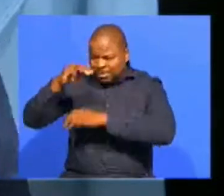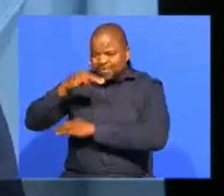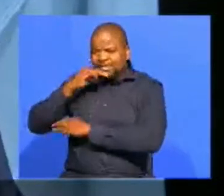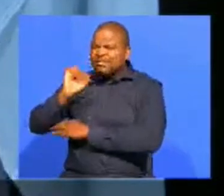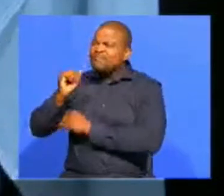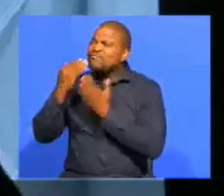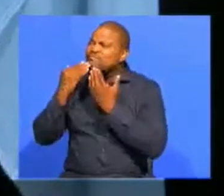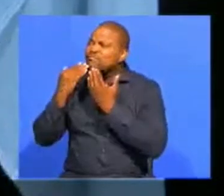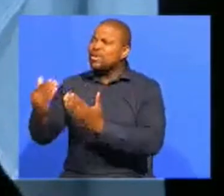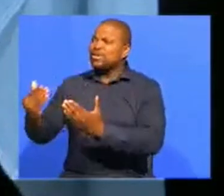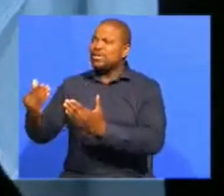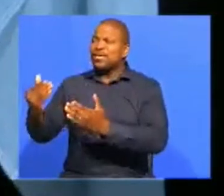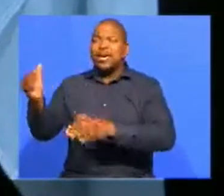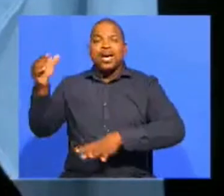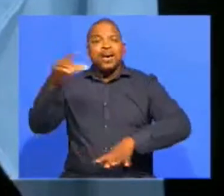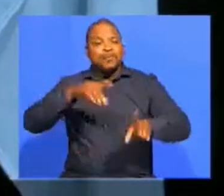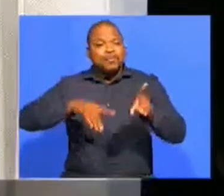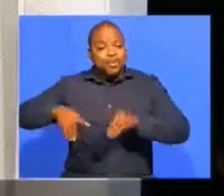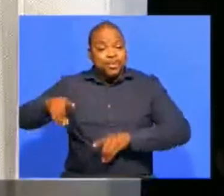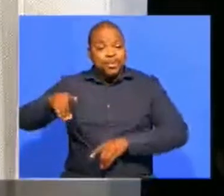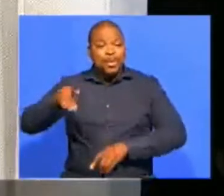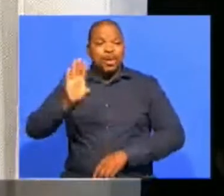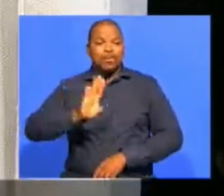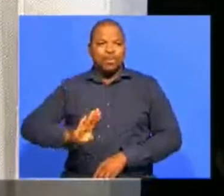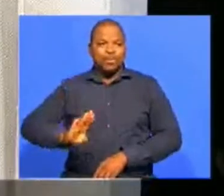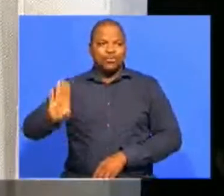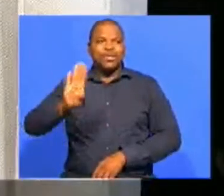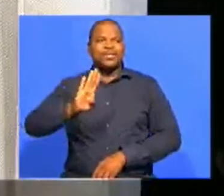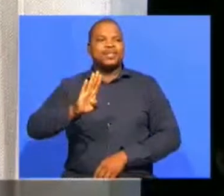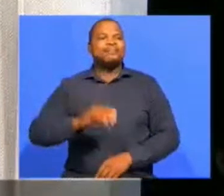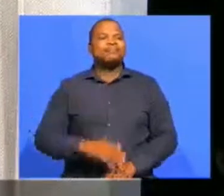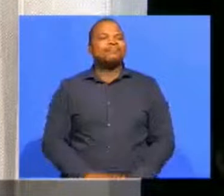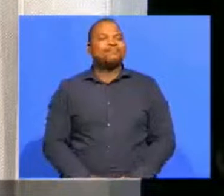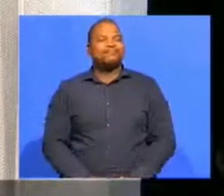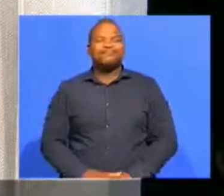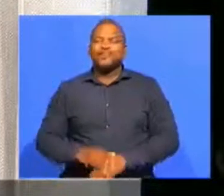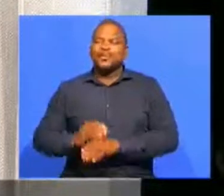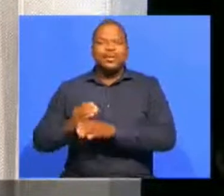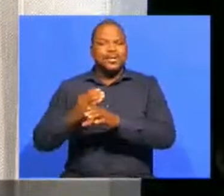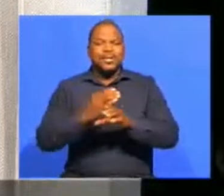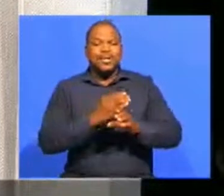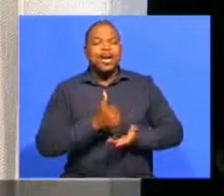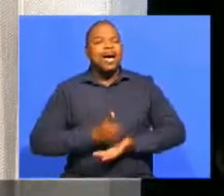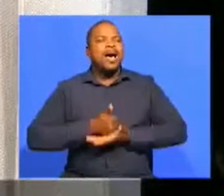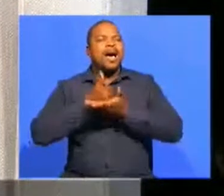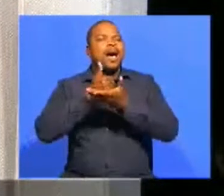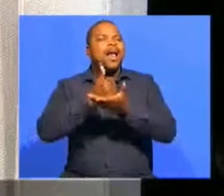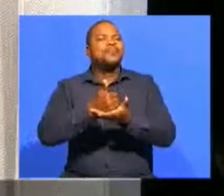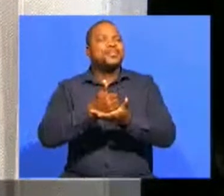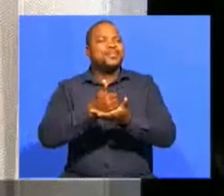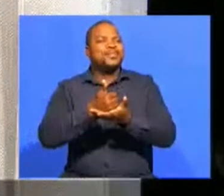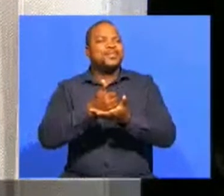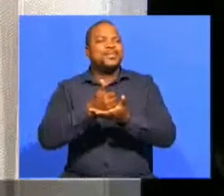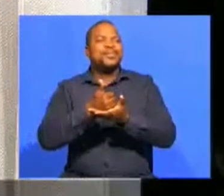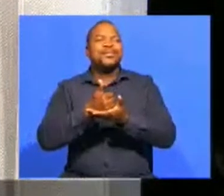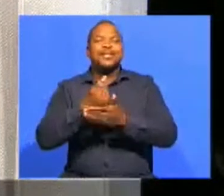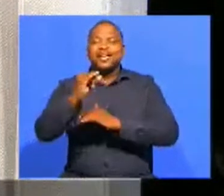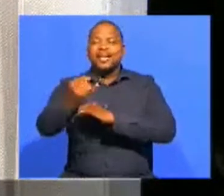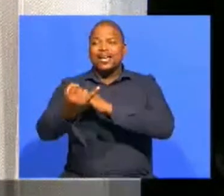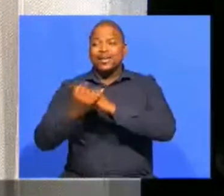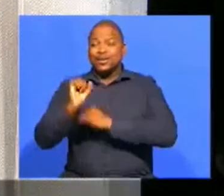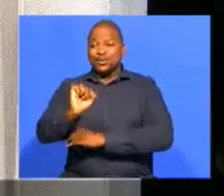Masisi, and the people of the Republic of Botswana for their hospitality. Your